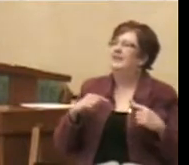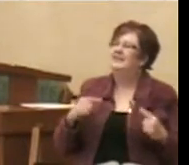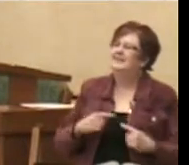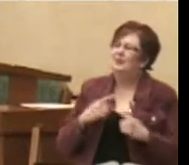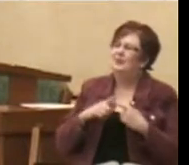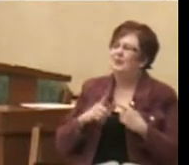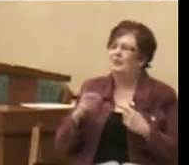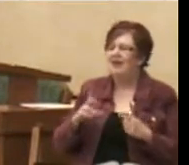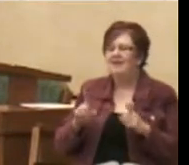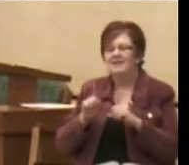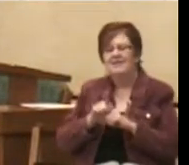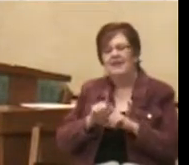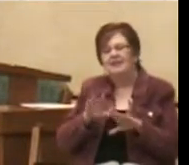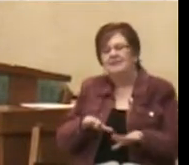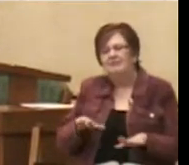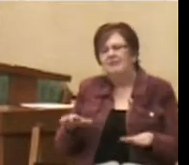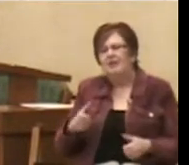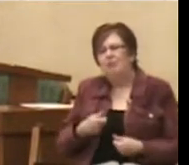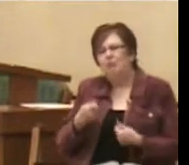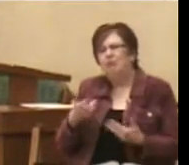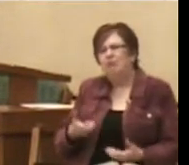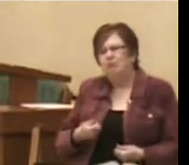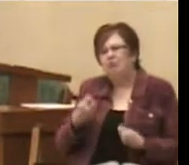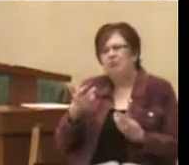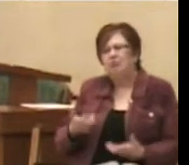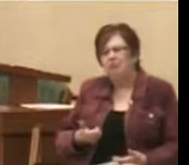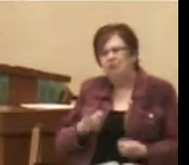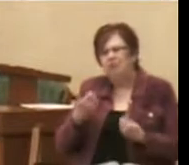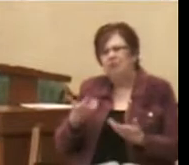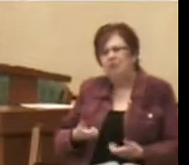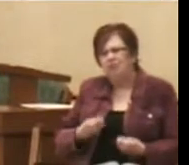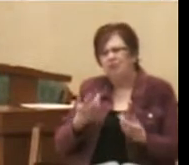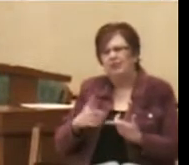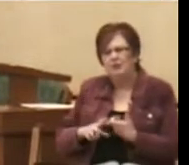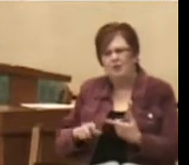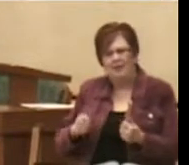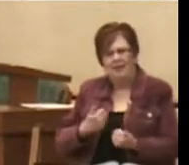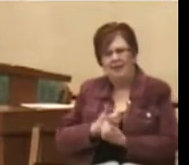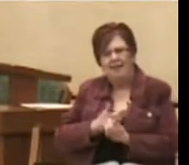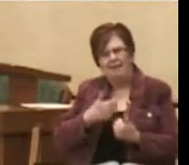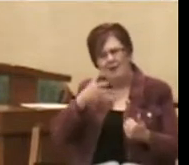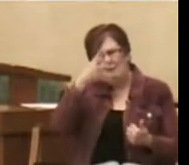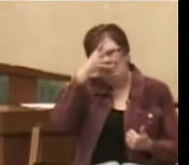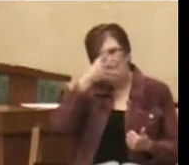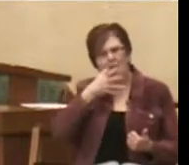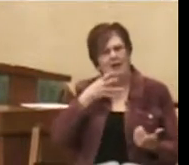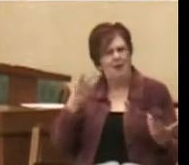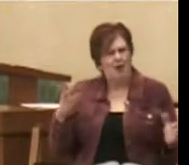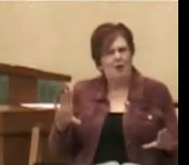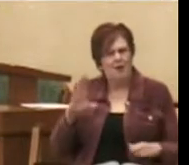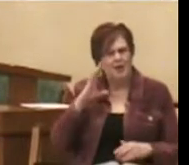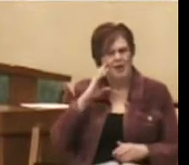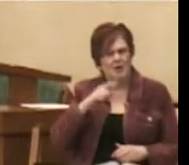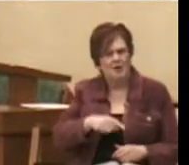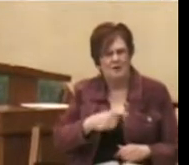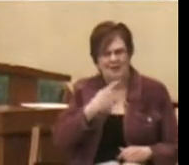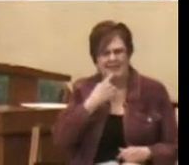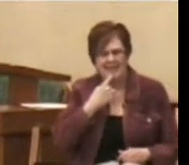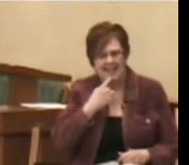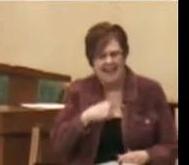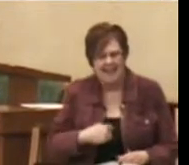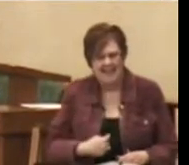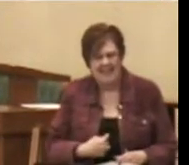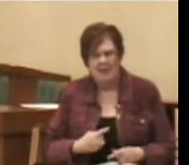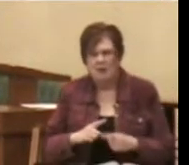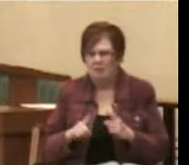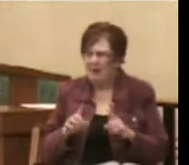child pouring out information to a loving parent who already knows what the child is going to say. But it